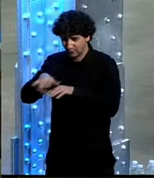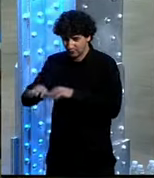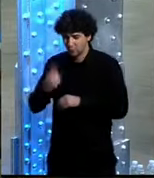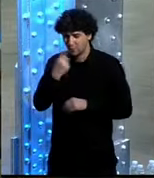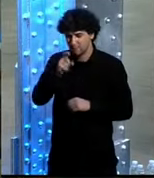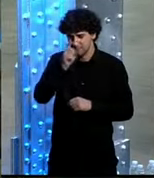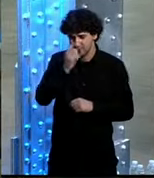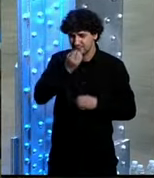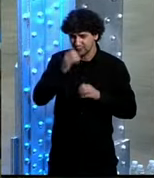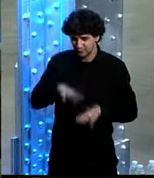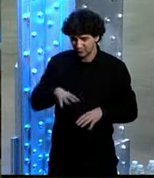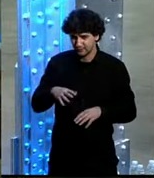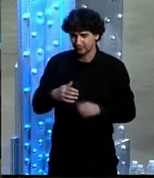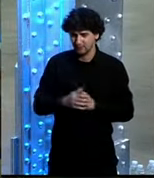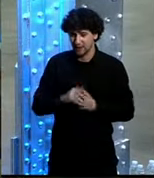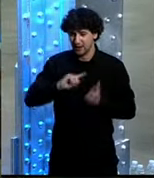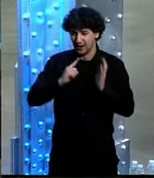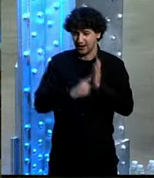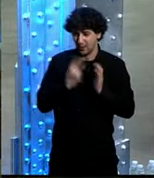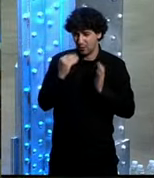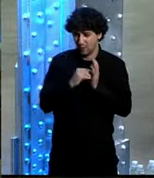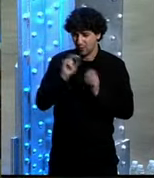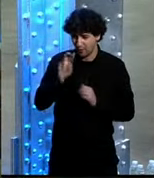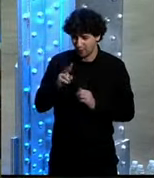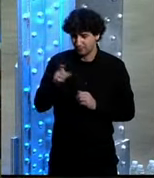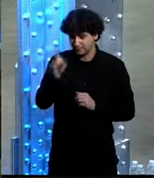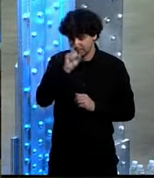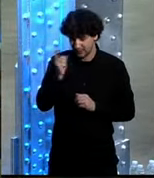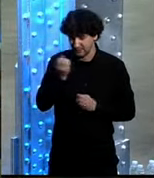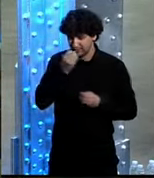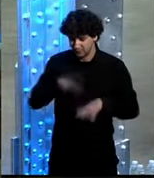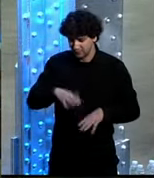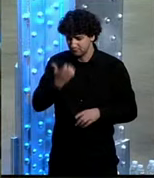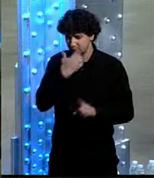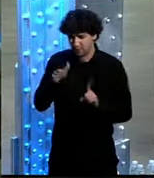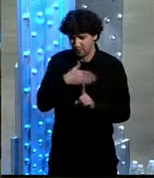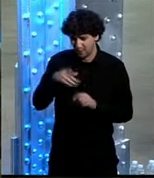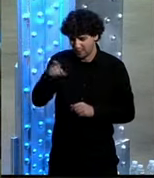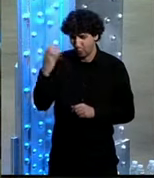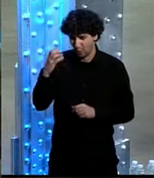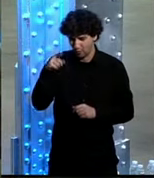there. This one for Cuatro Ríos, 4 Rivers, is on